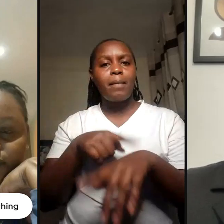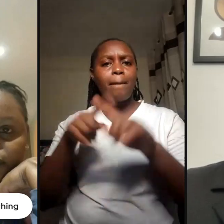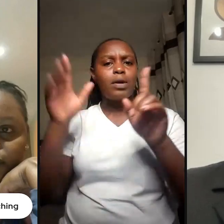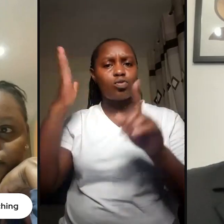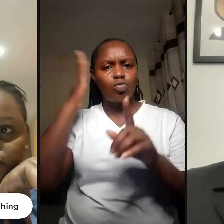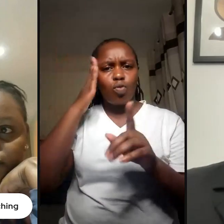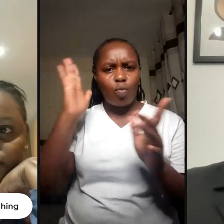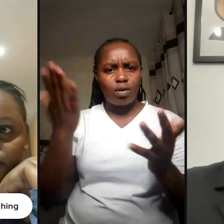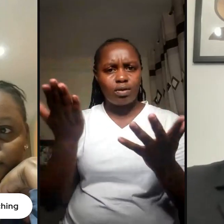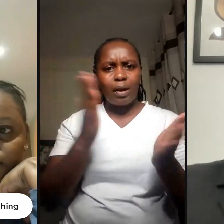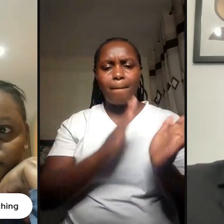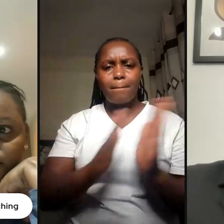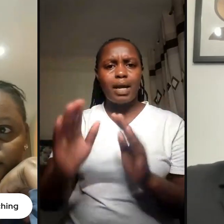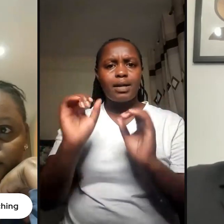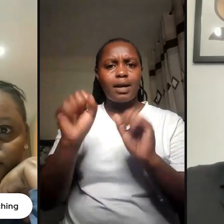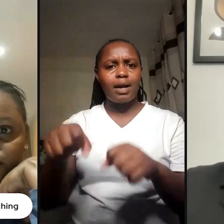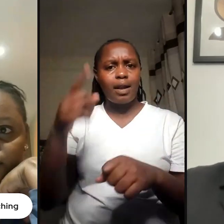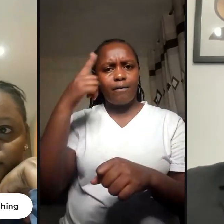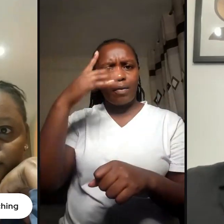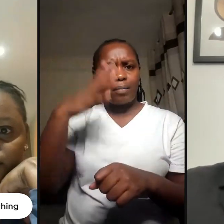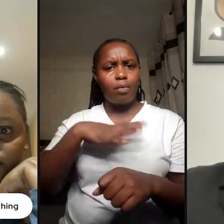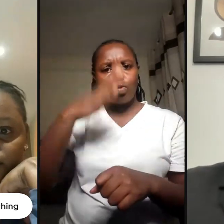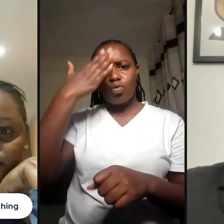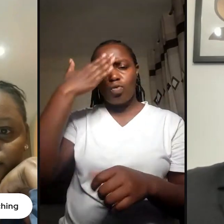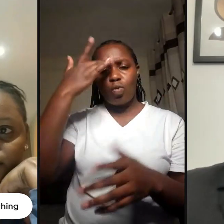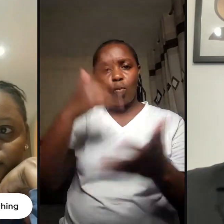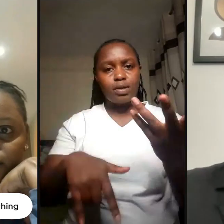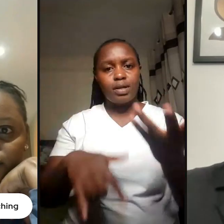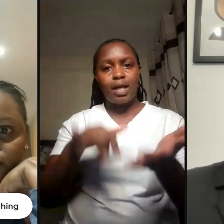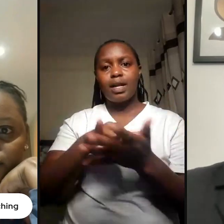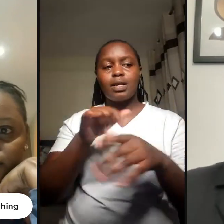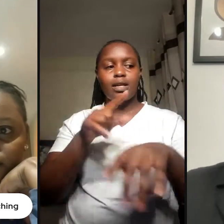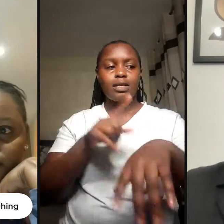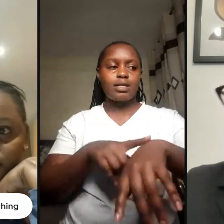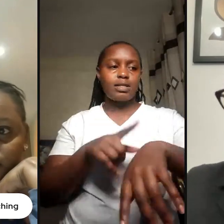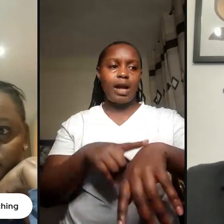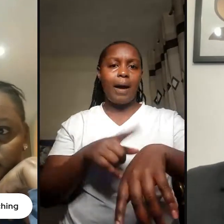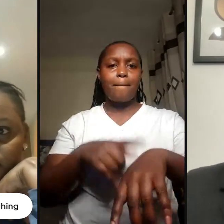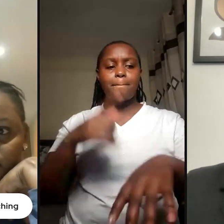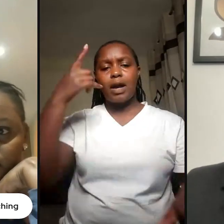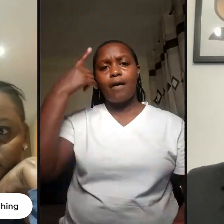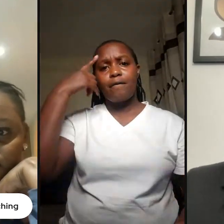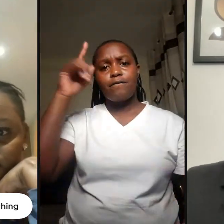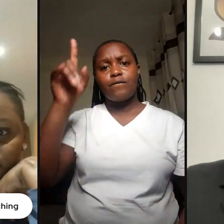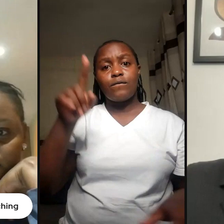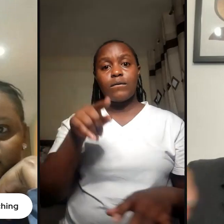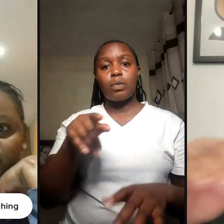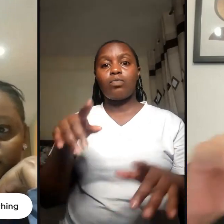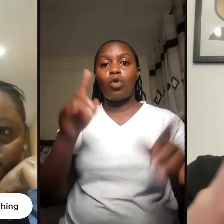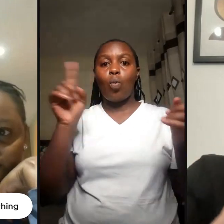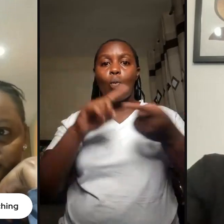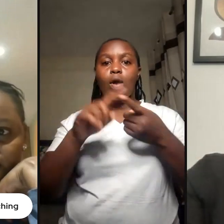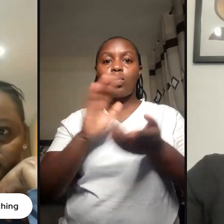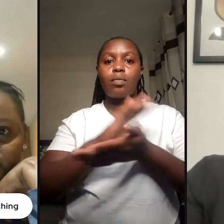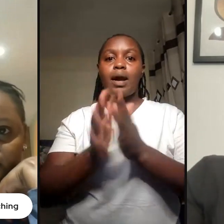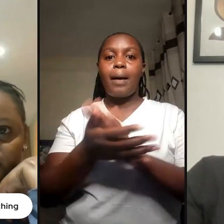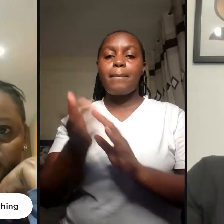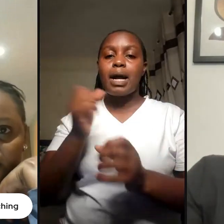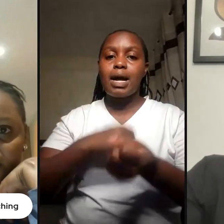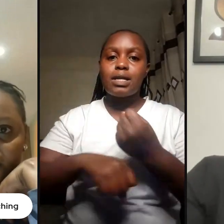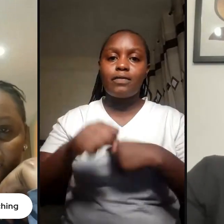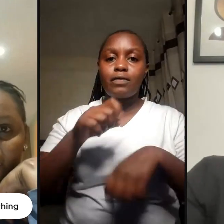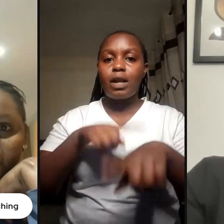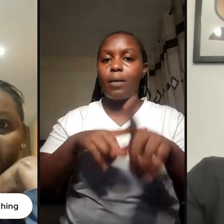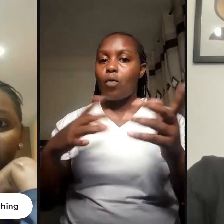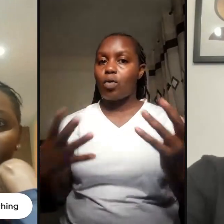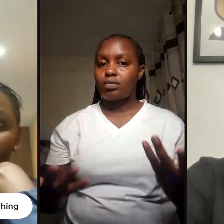schedule for your audience to know these are the times you are active the most on the platforms, and they can come on